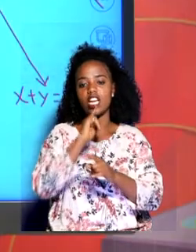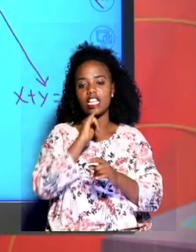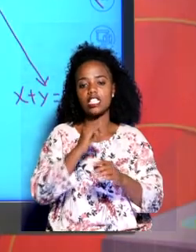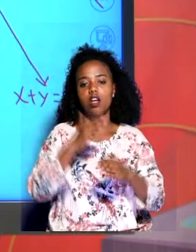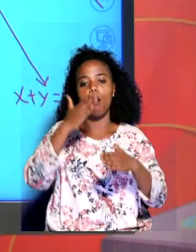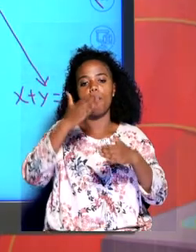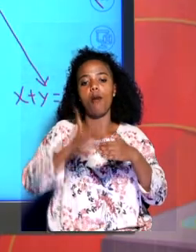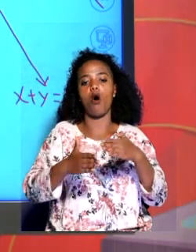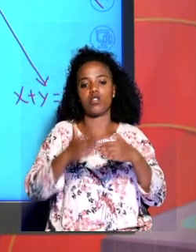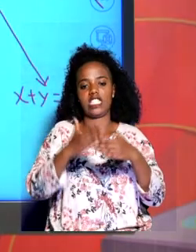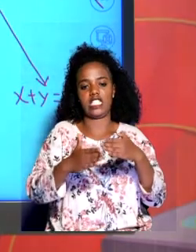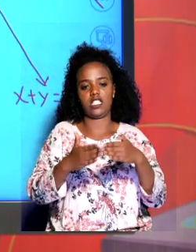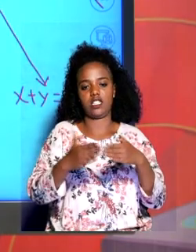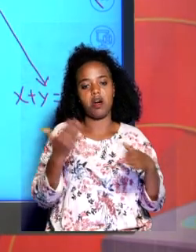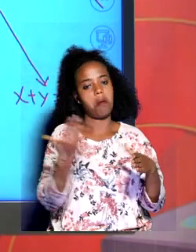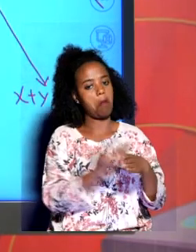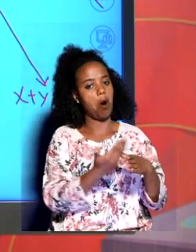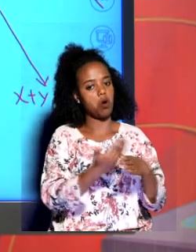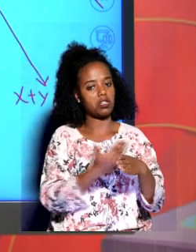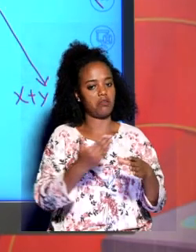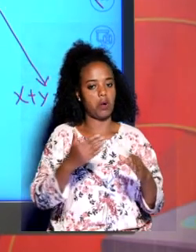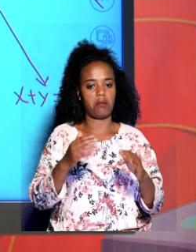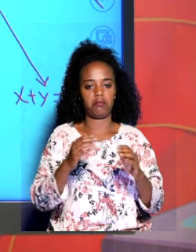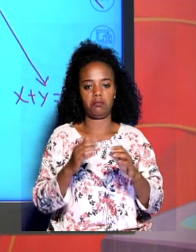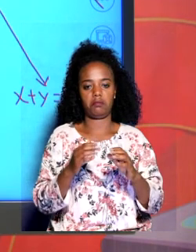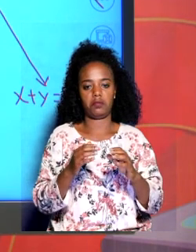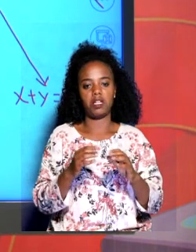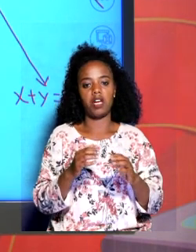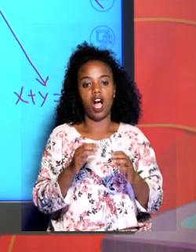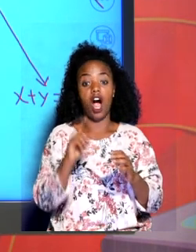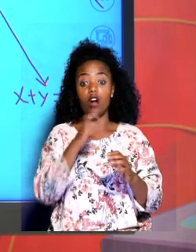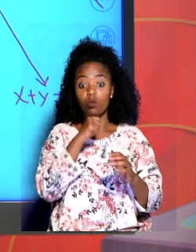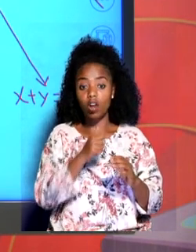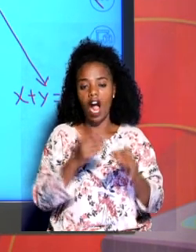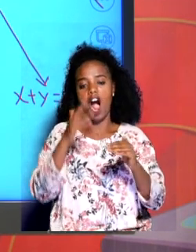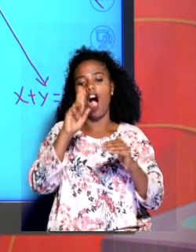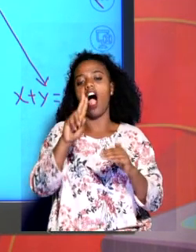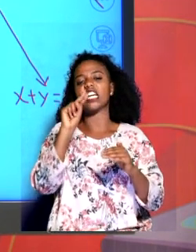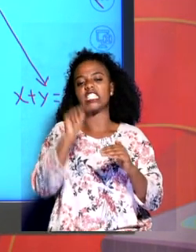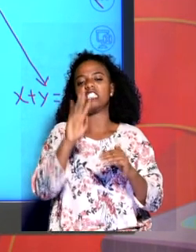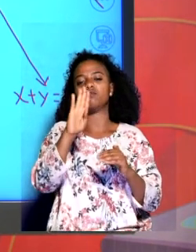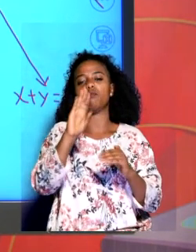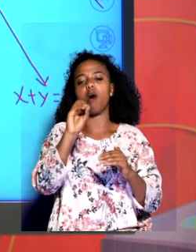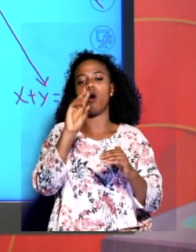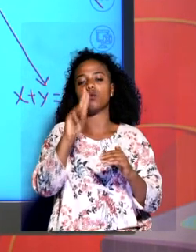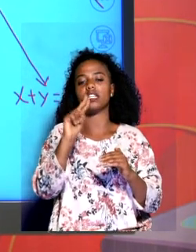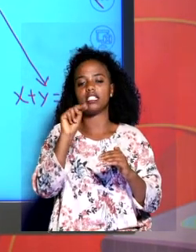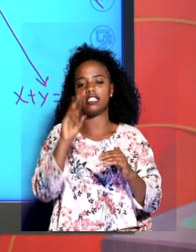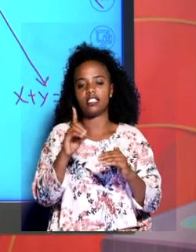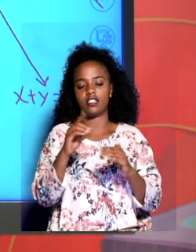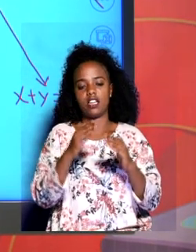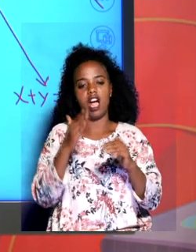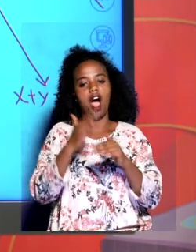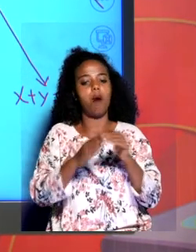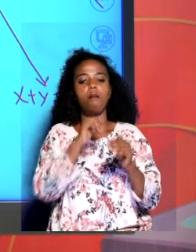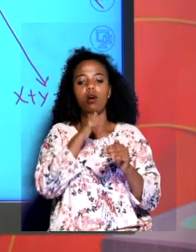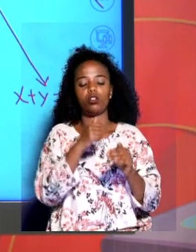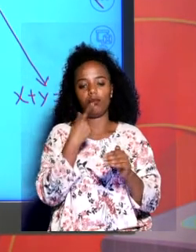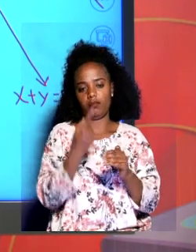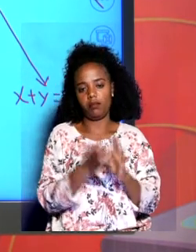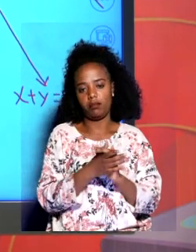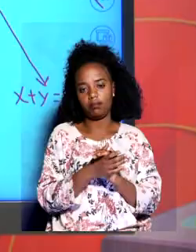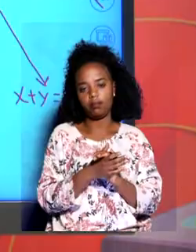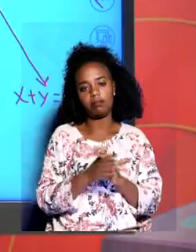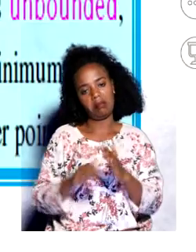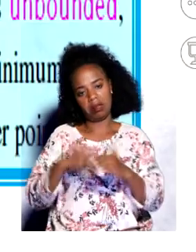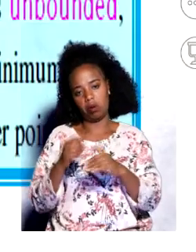bounded. Otherwise, if it's not enclosed, we call it unbounded feasible solution. So let's continue to the